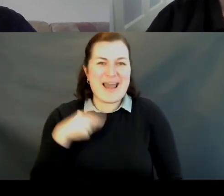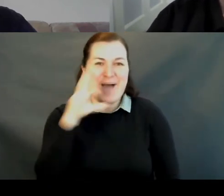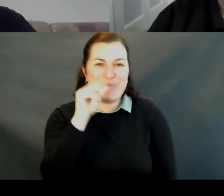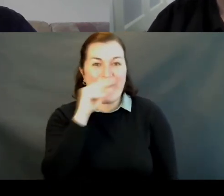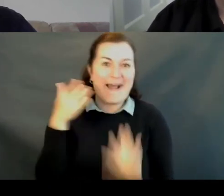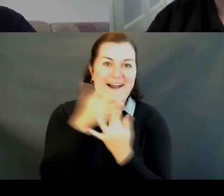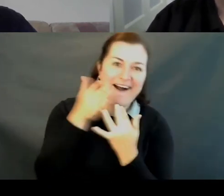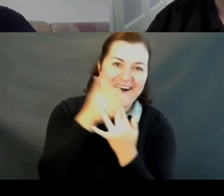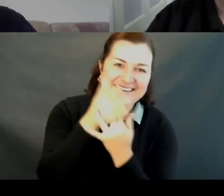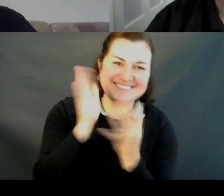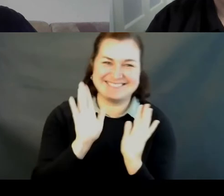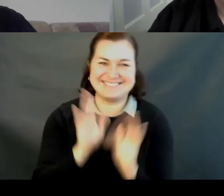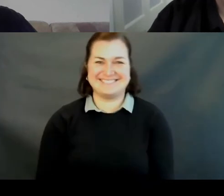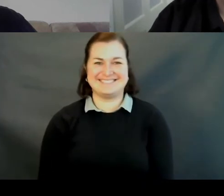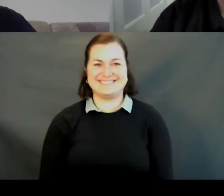us.